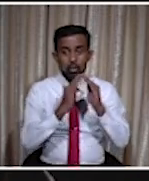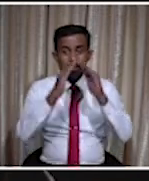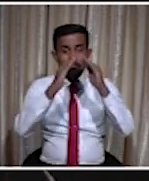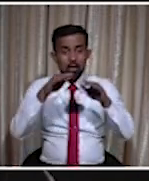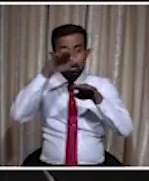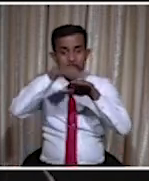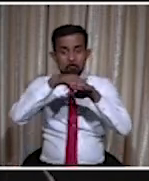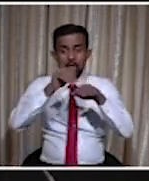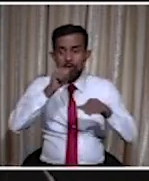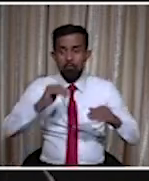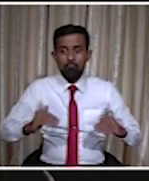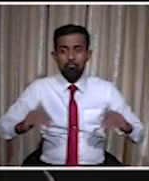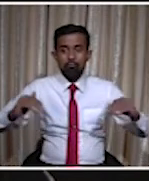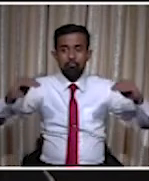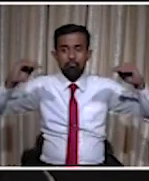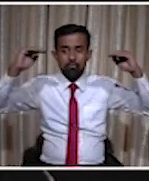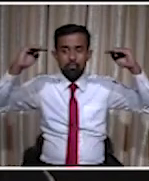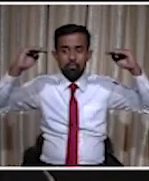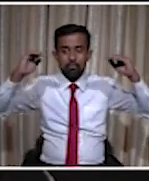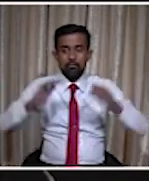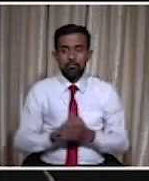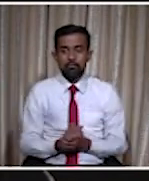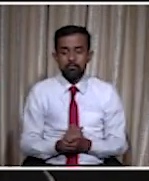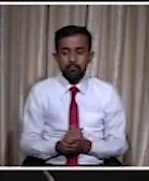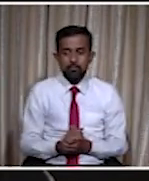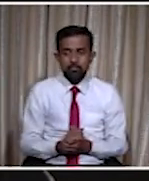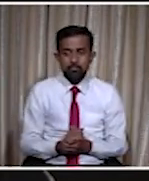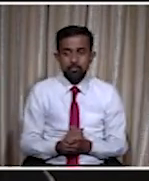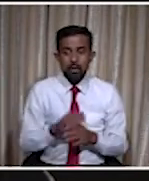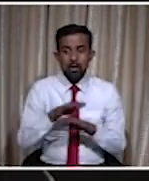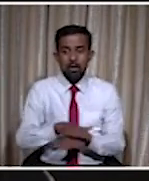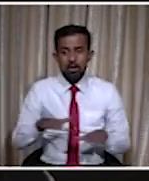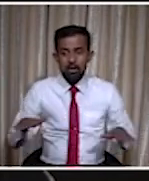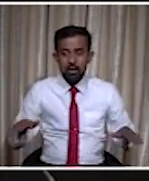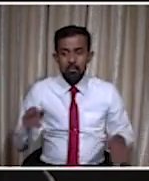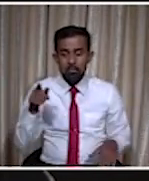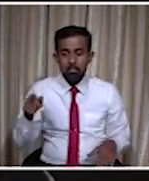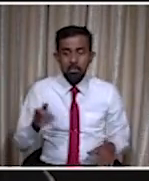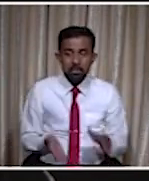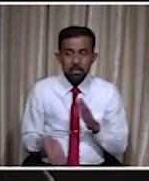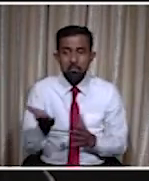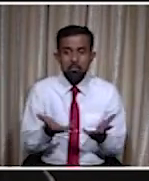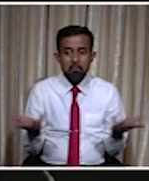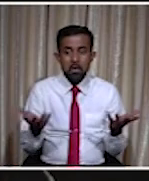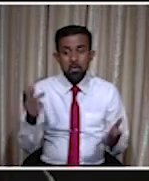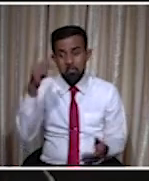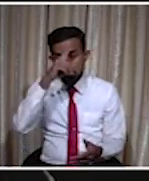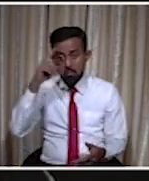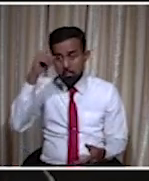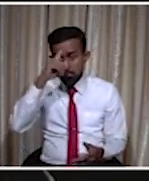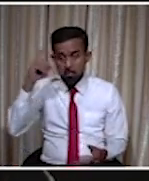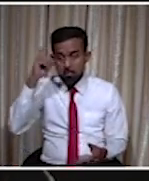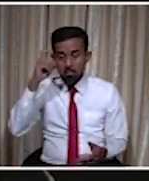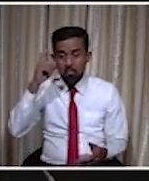people, the children had to, were unable to use the building for several months after the floods. This has